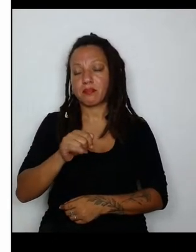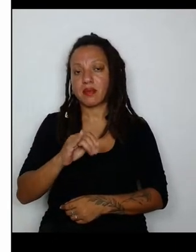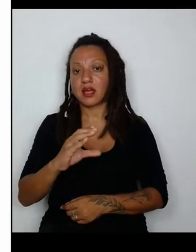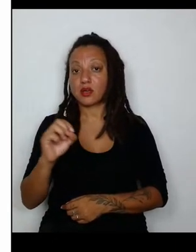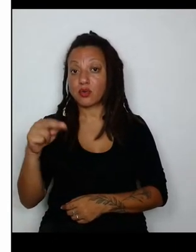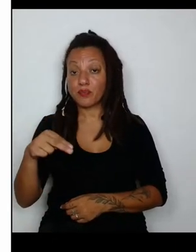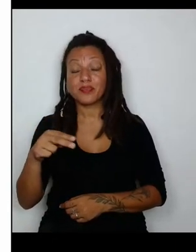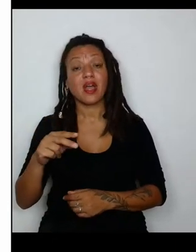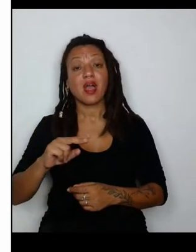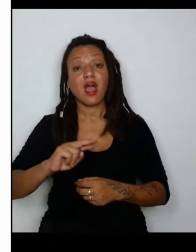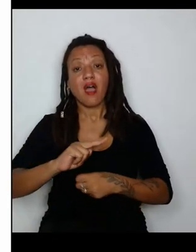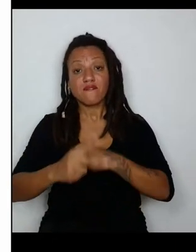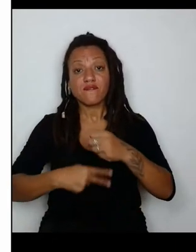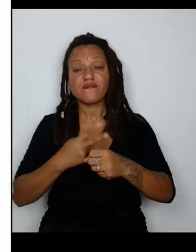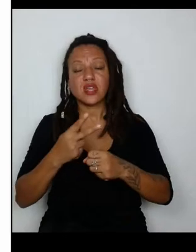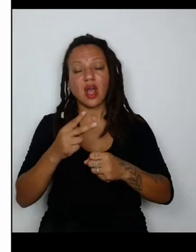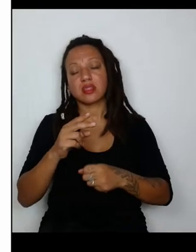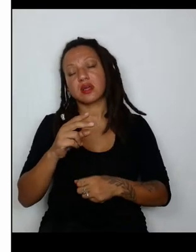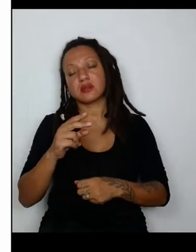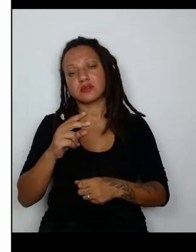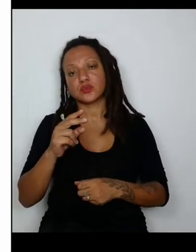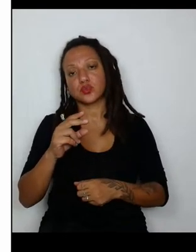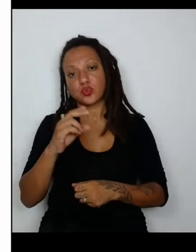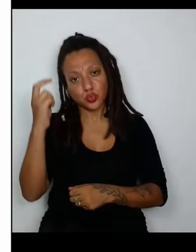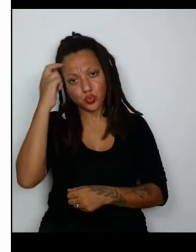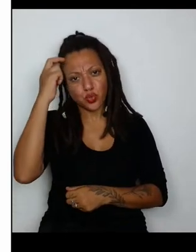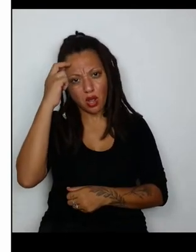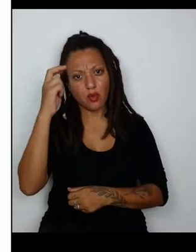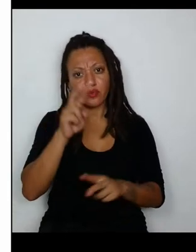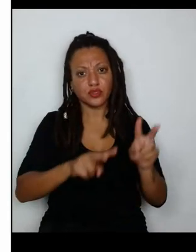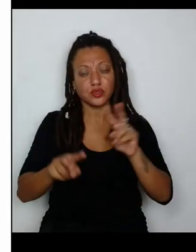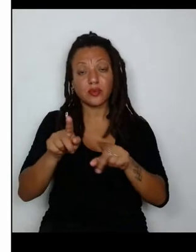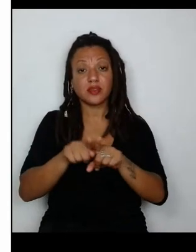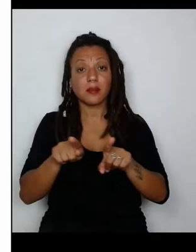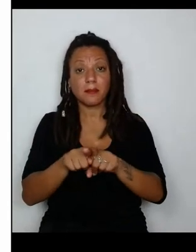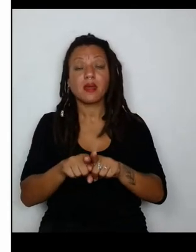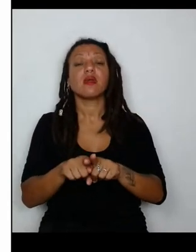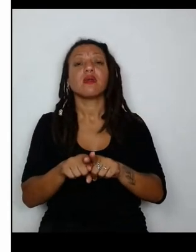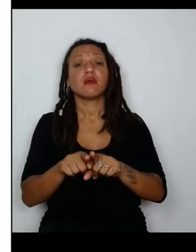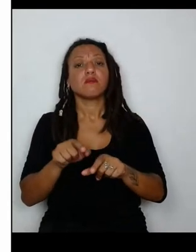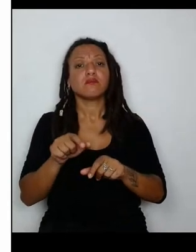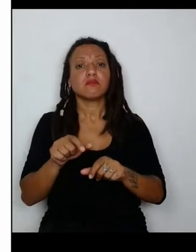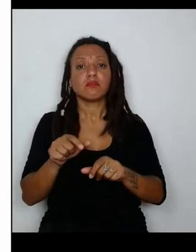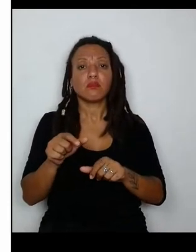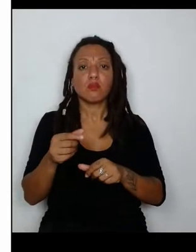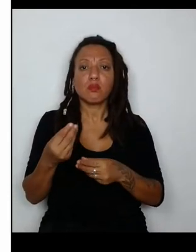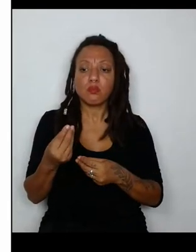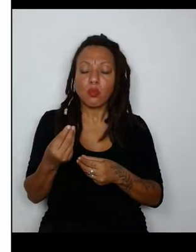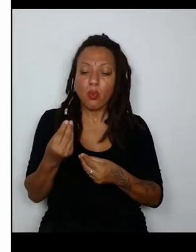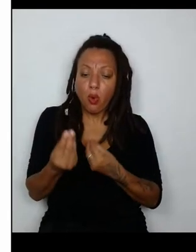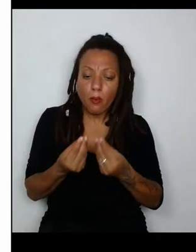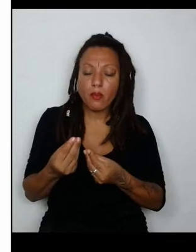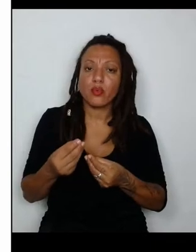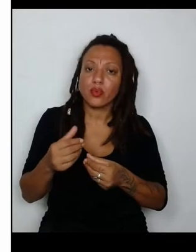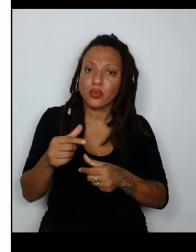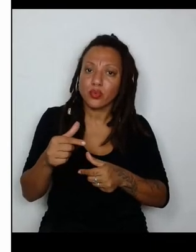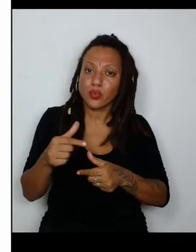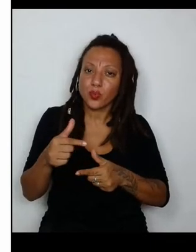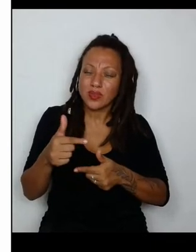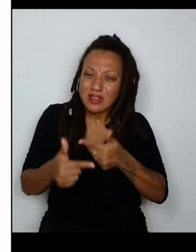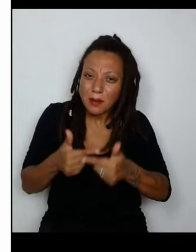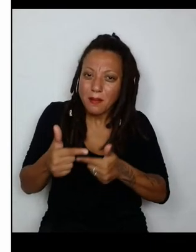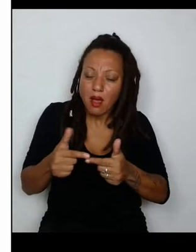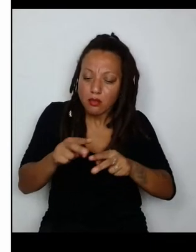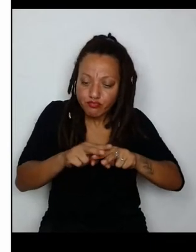do the work of anti-racism have all compelled us to take new hard looks at gauguin i don't believe we can decolonize